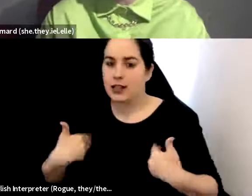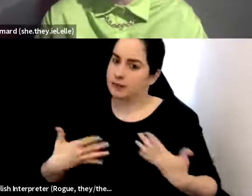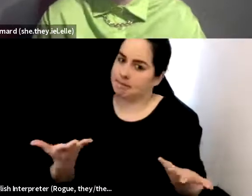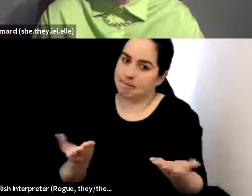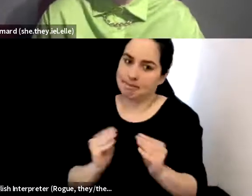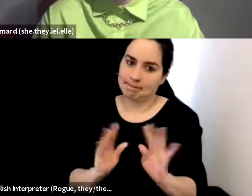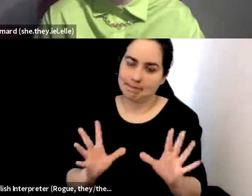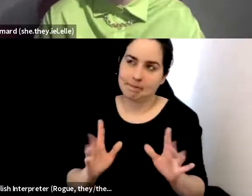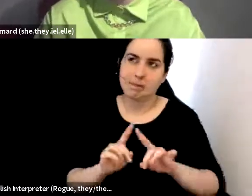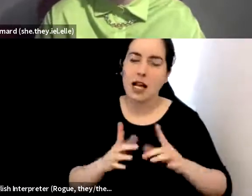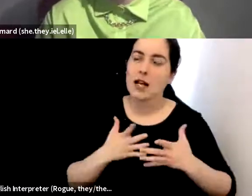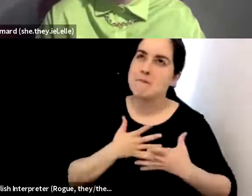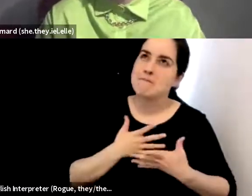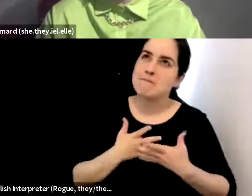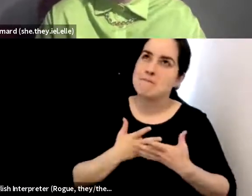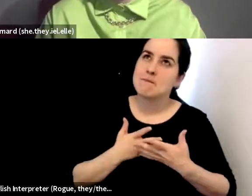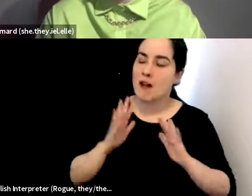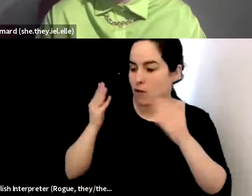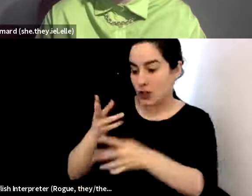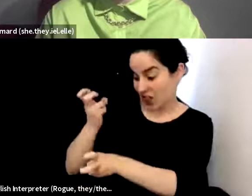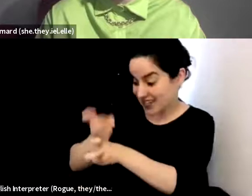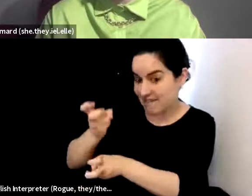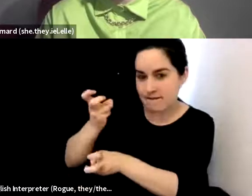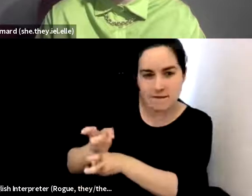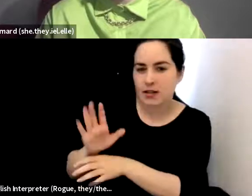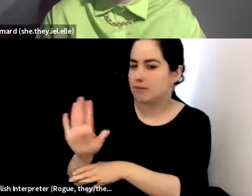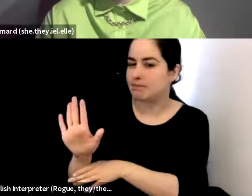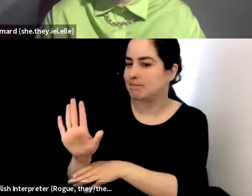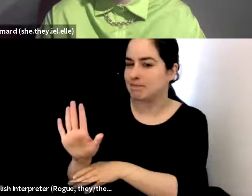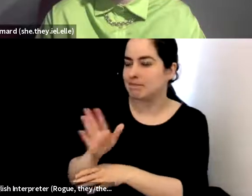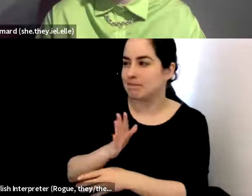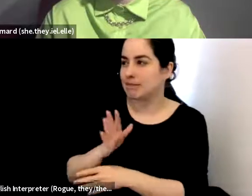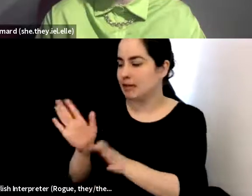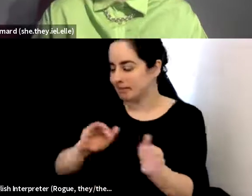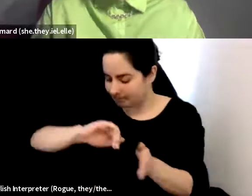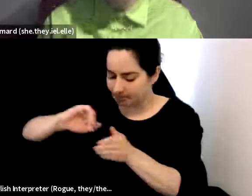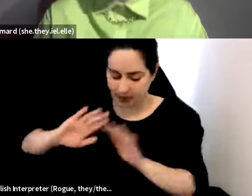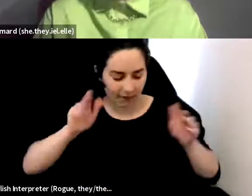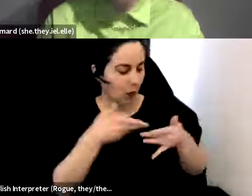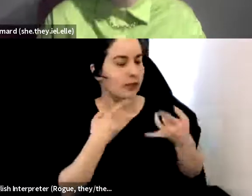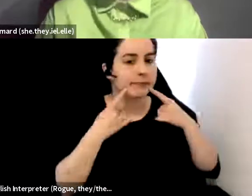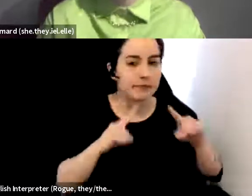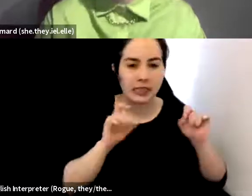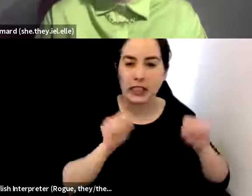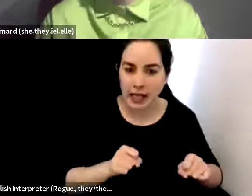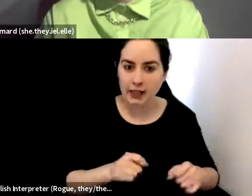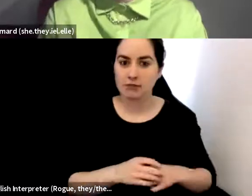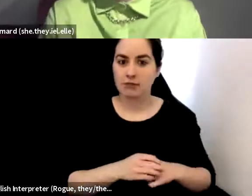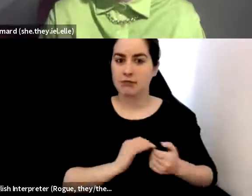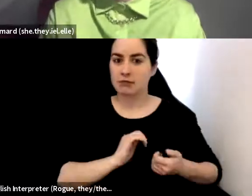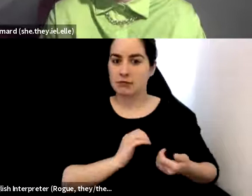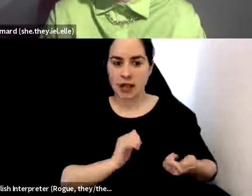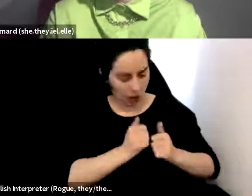I find it's, instead of focusing on the harder, I think focusing on the, what does work. And for me, what does work is